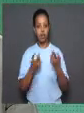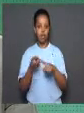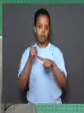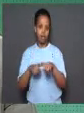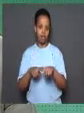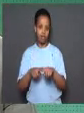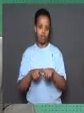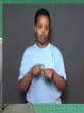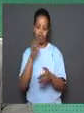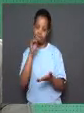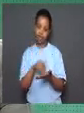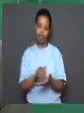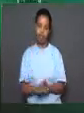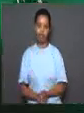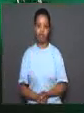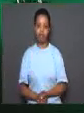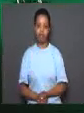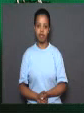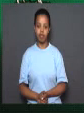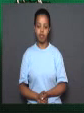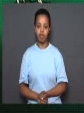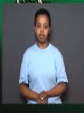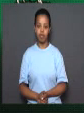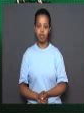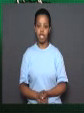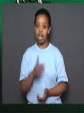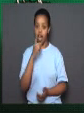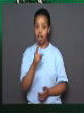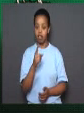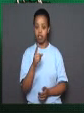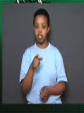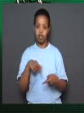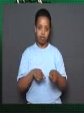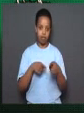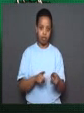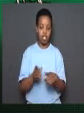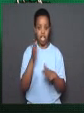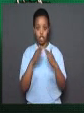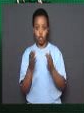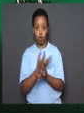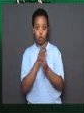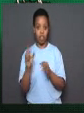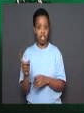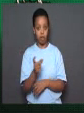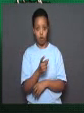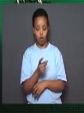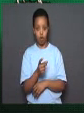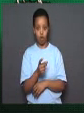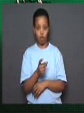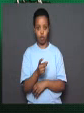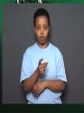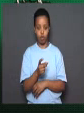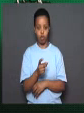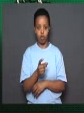Welcome back once more, students. One solution to the farmer's problem would be to take